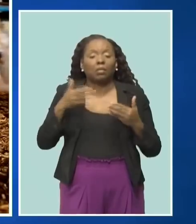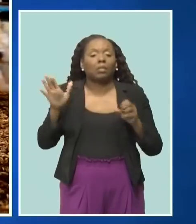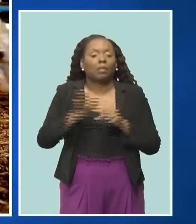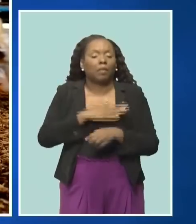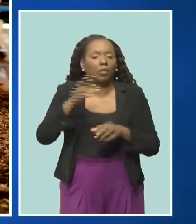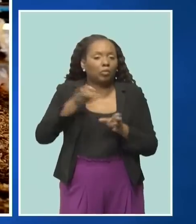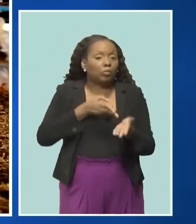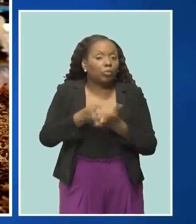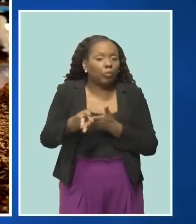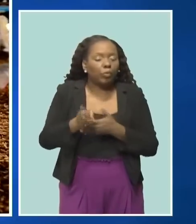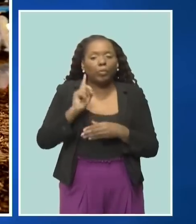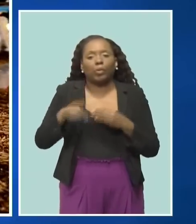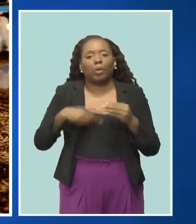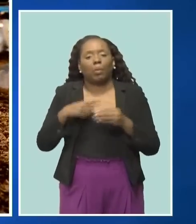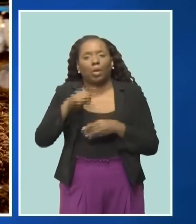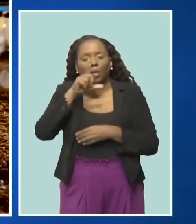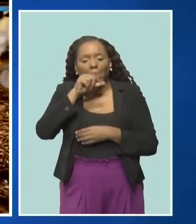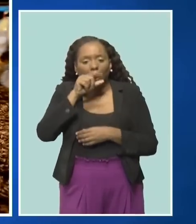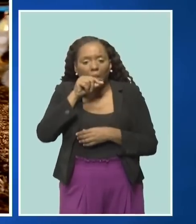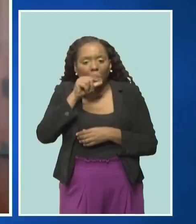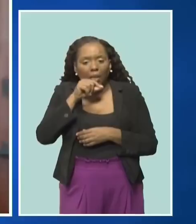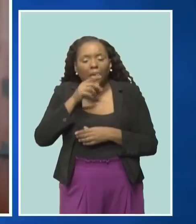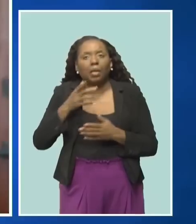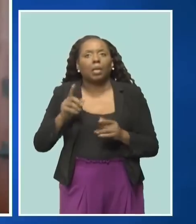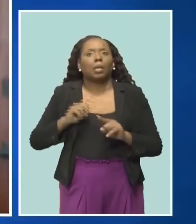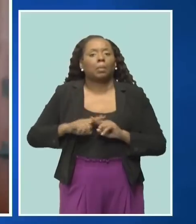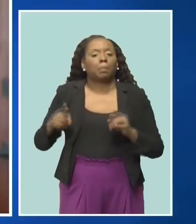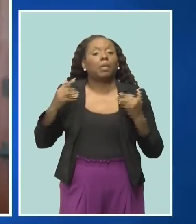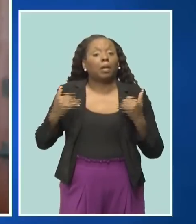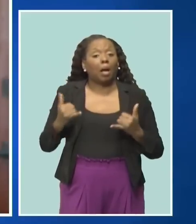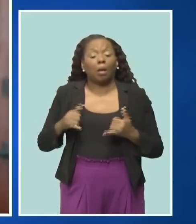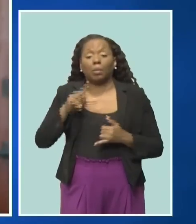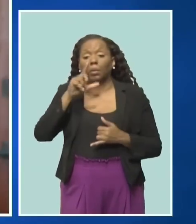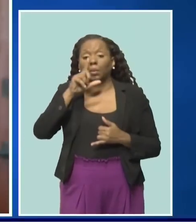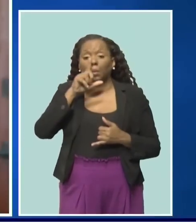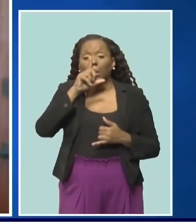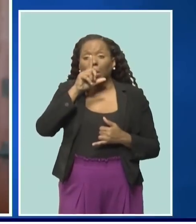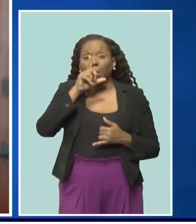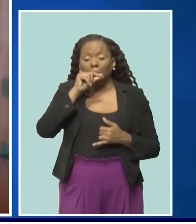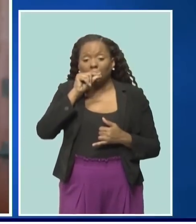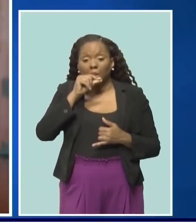to 2023. Chicken production in Barbados is up.